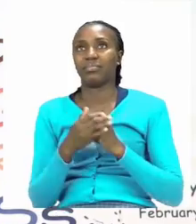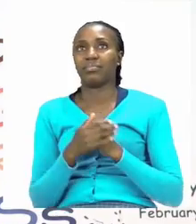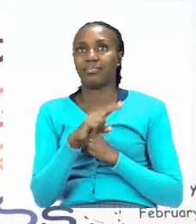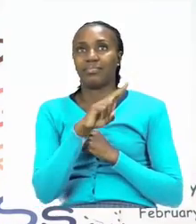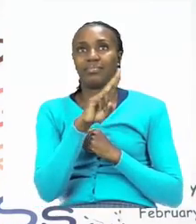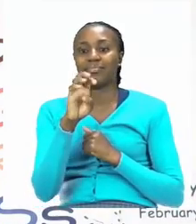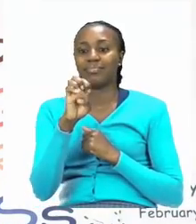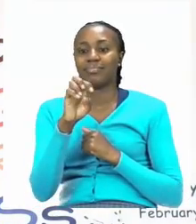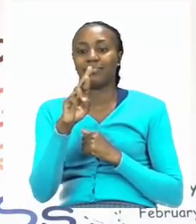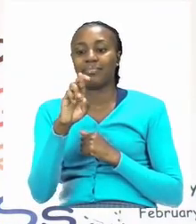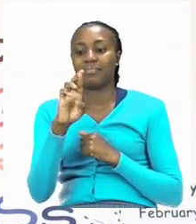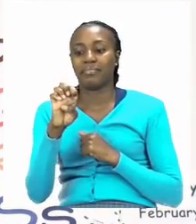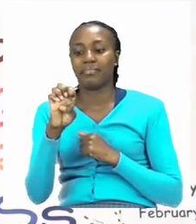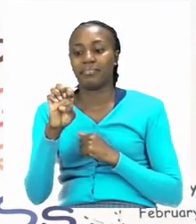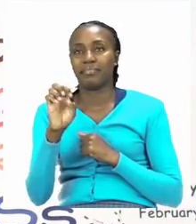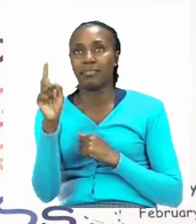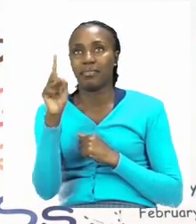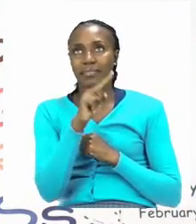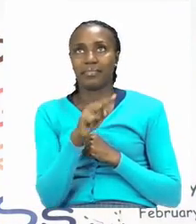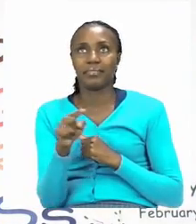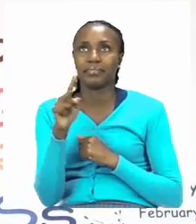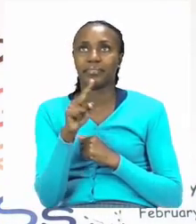So let's circle it.